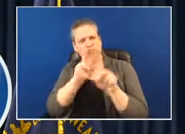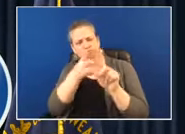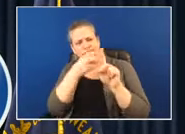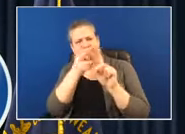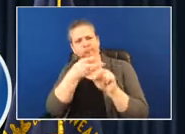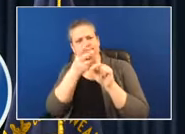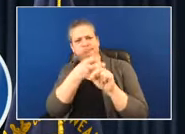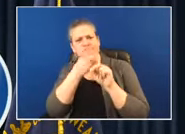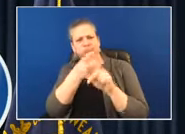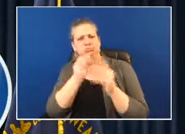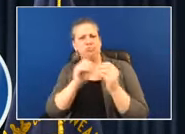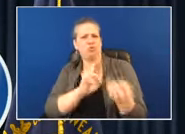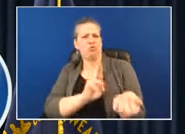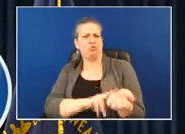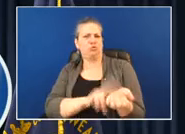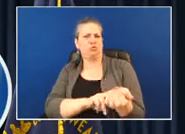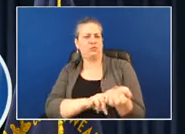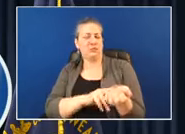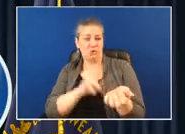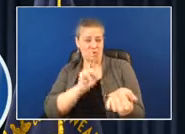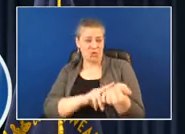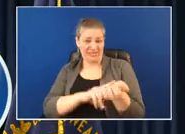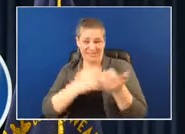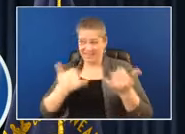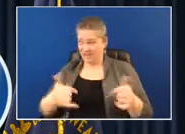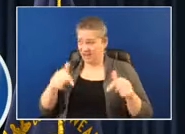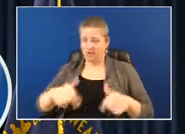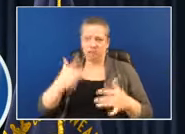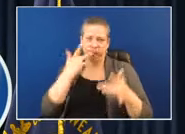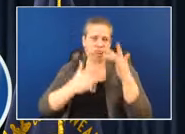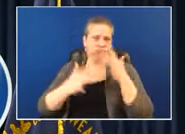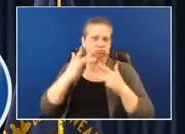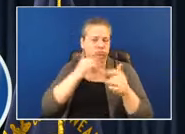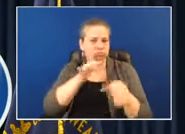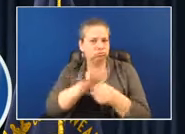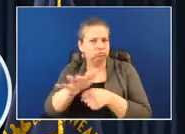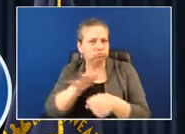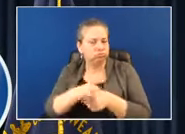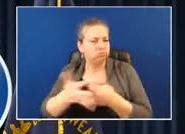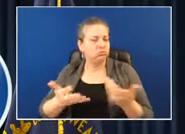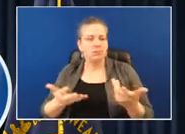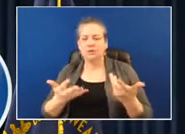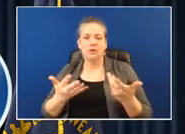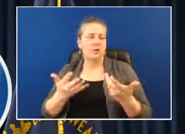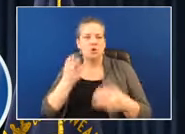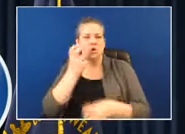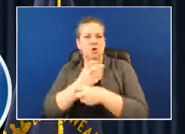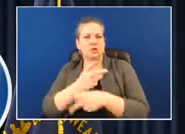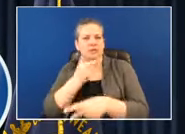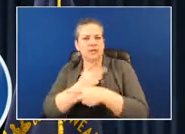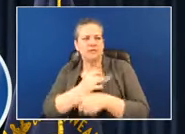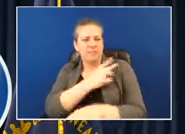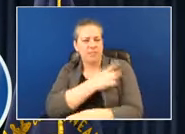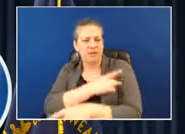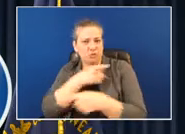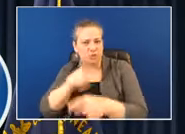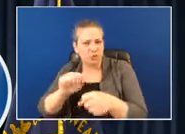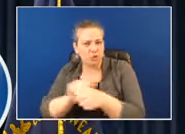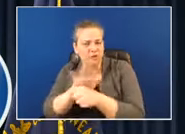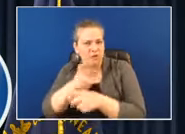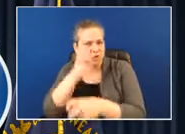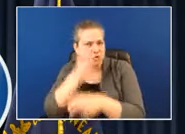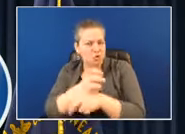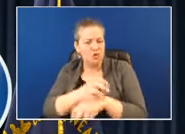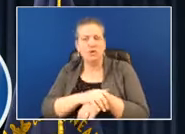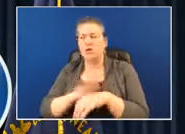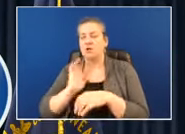We have a nursing shortage that has not only impacted our ability to help take care of patients during COVID, but is going to impact our ability